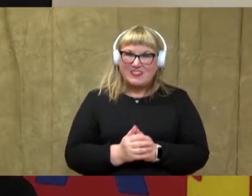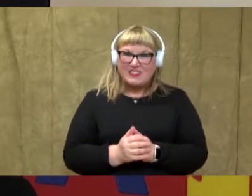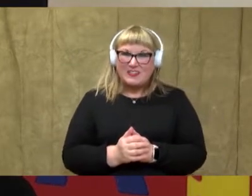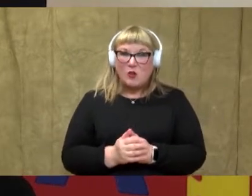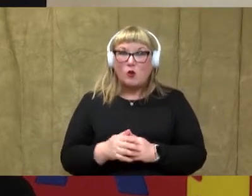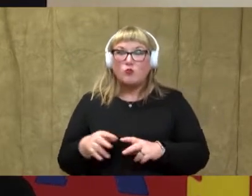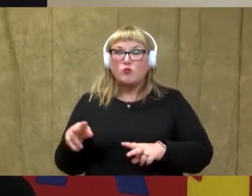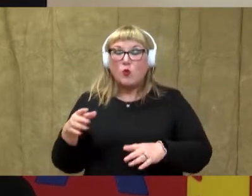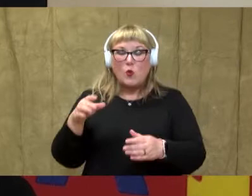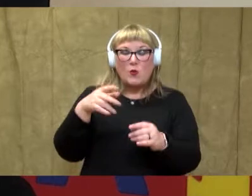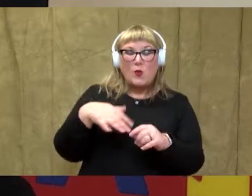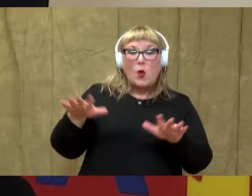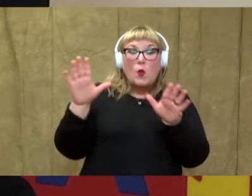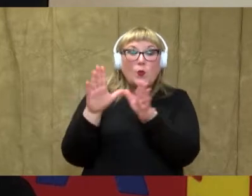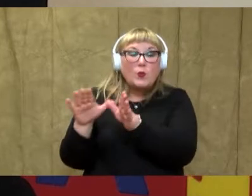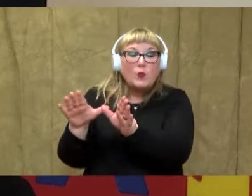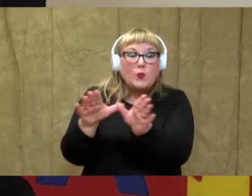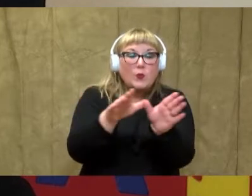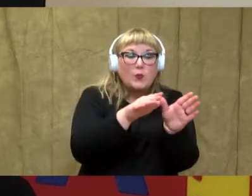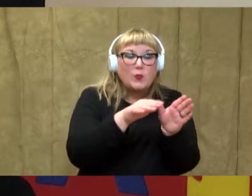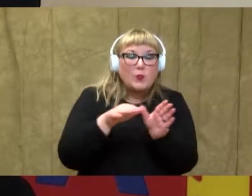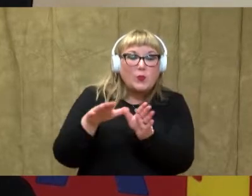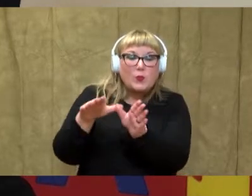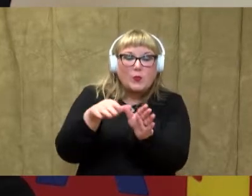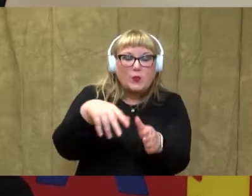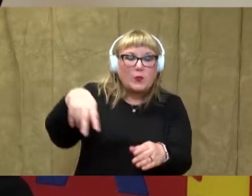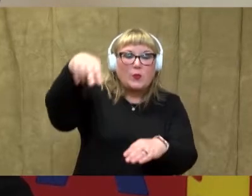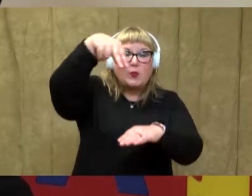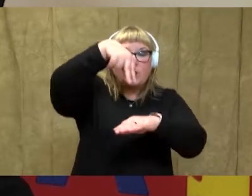We watch them circle and land on their feet,